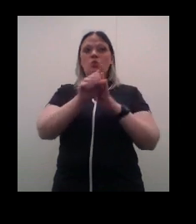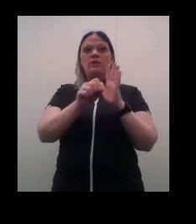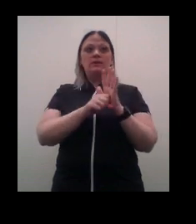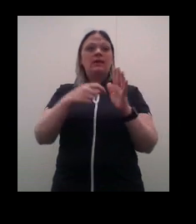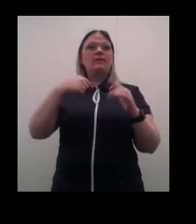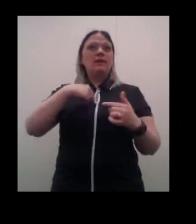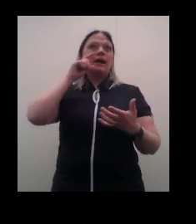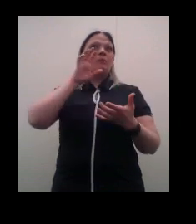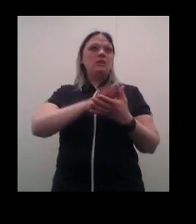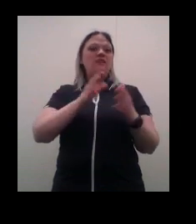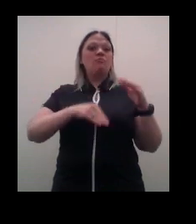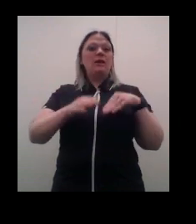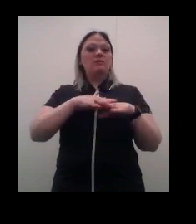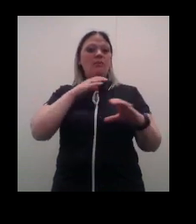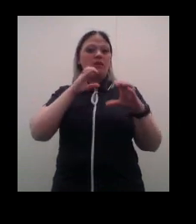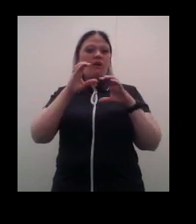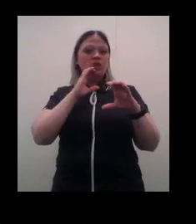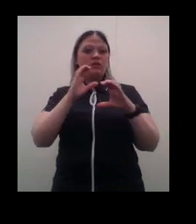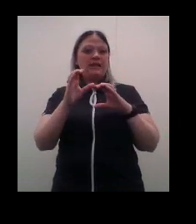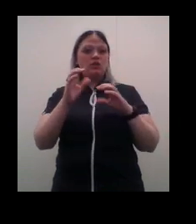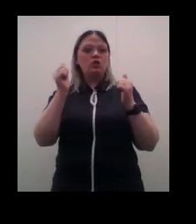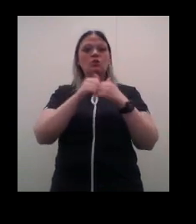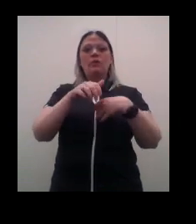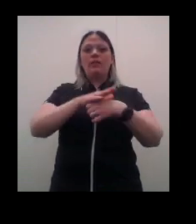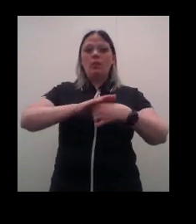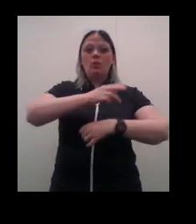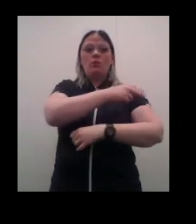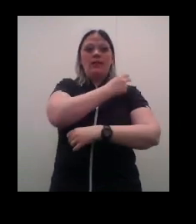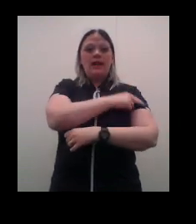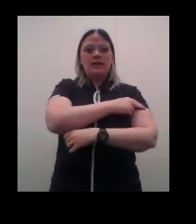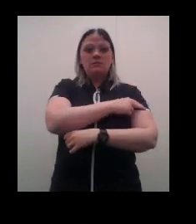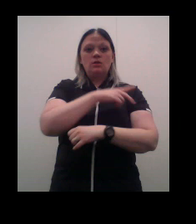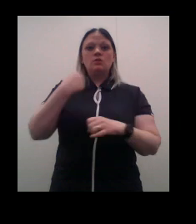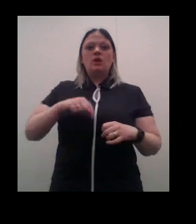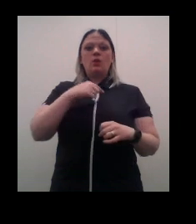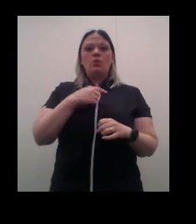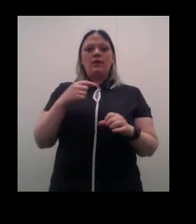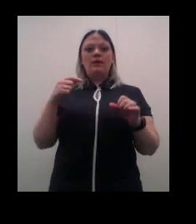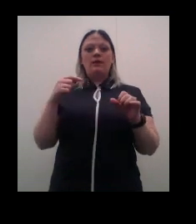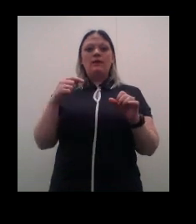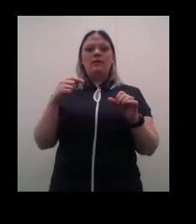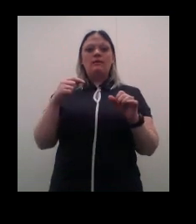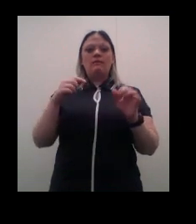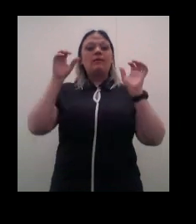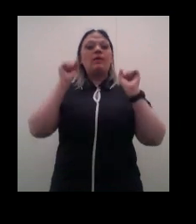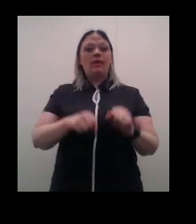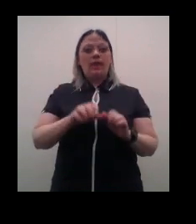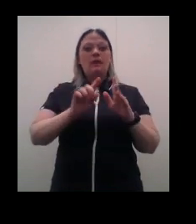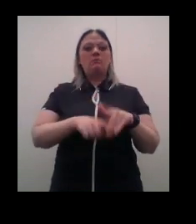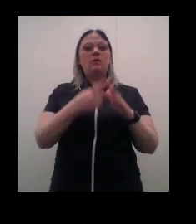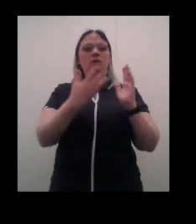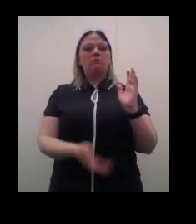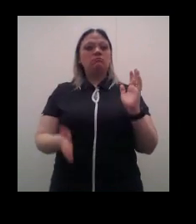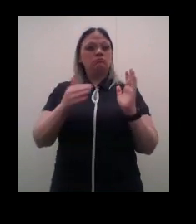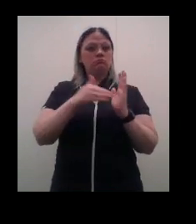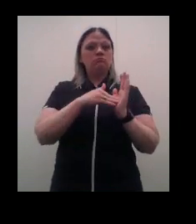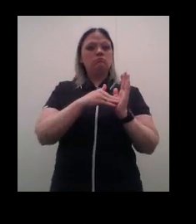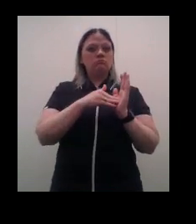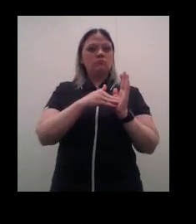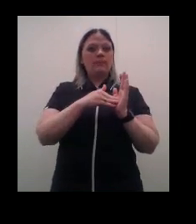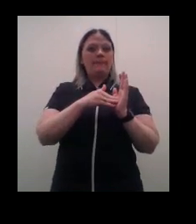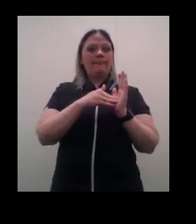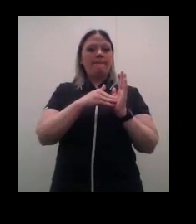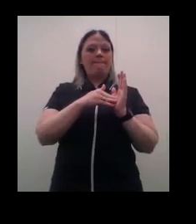believe, based on my conversations with local hospital officials, that we can begin once again